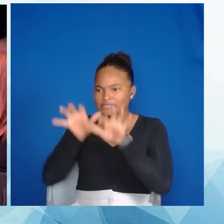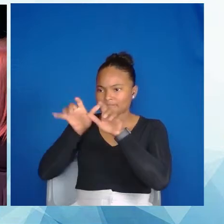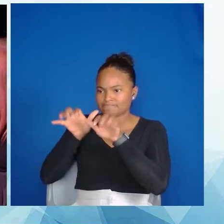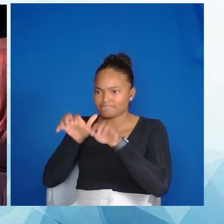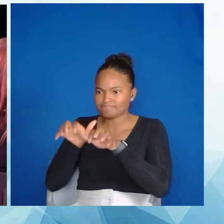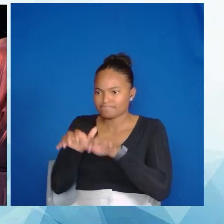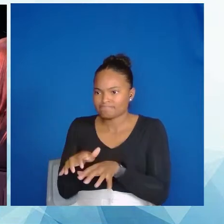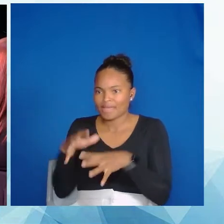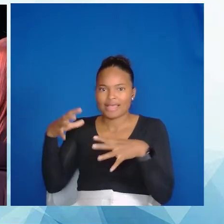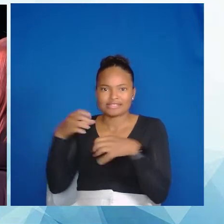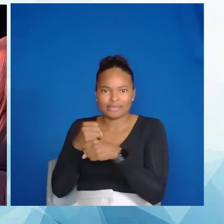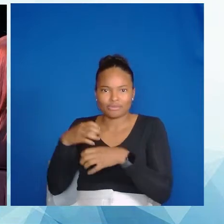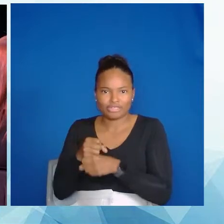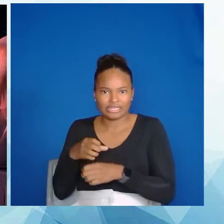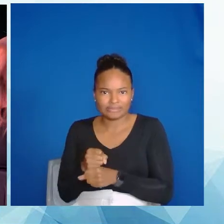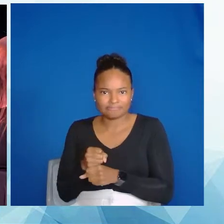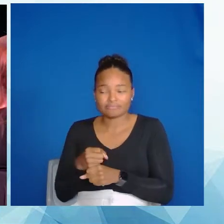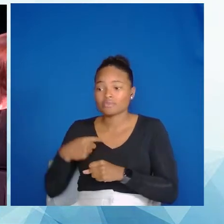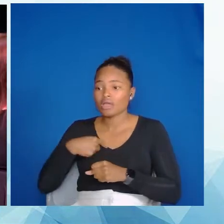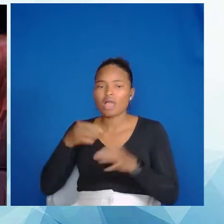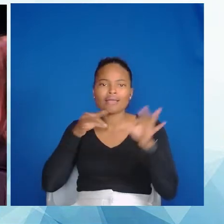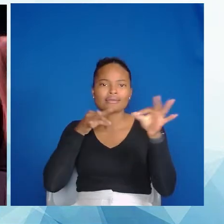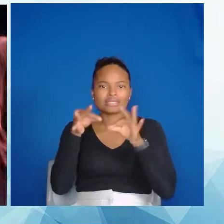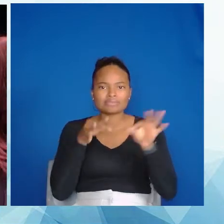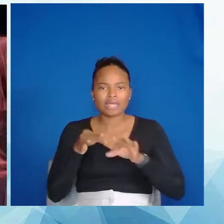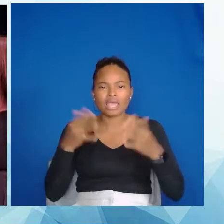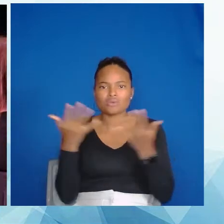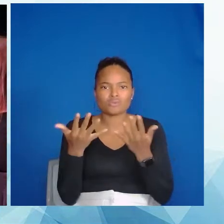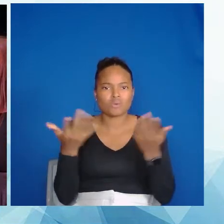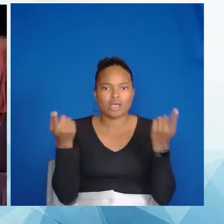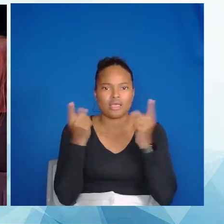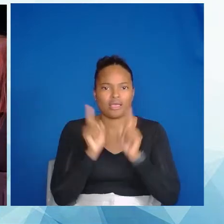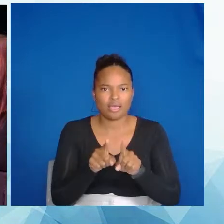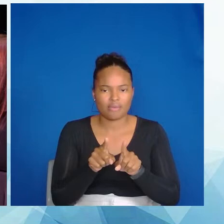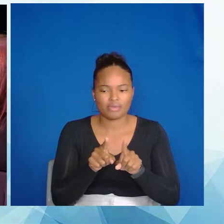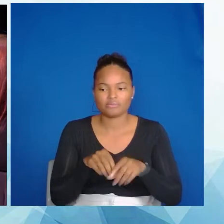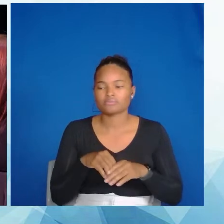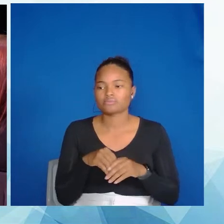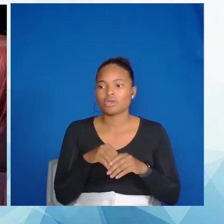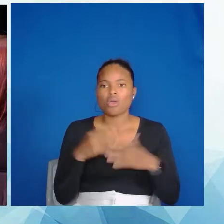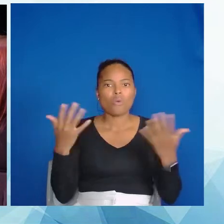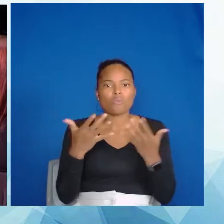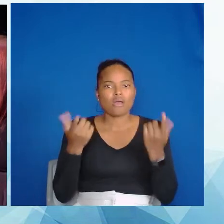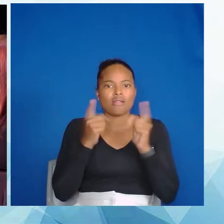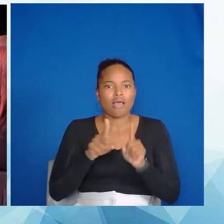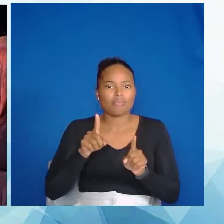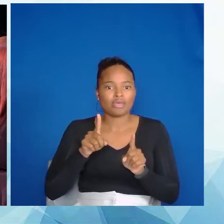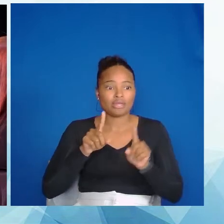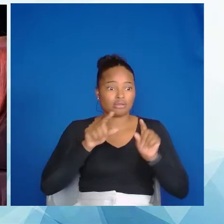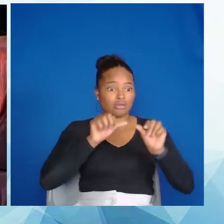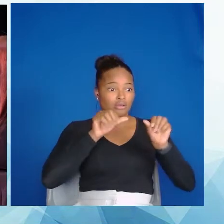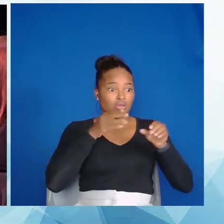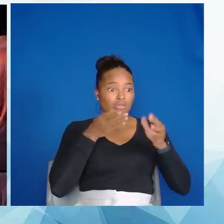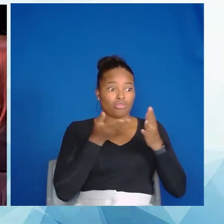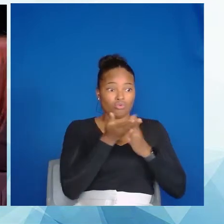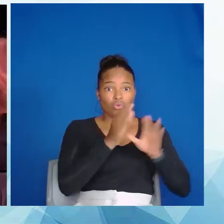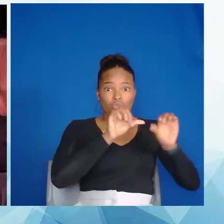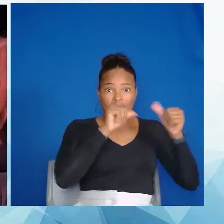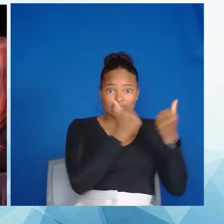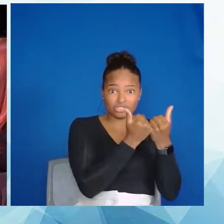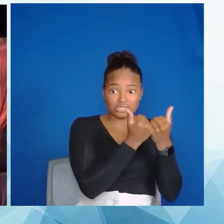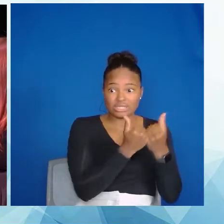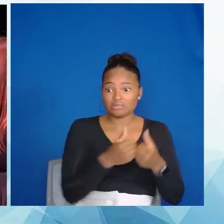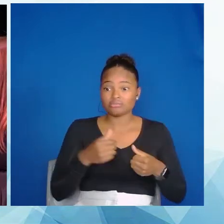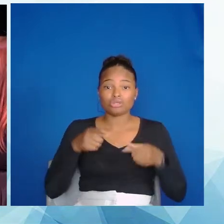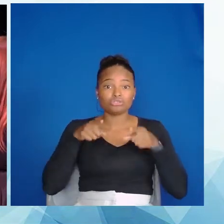I tell everybody what happened throughout the agency, what has been happening at the board meeting in a summary. And I've been doing